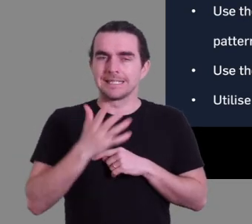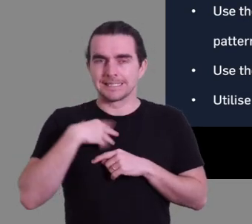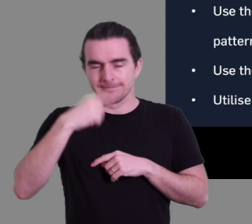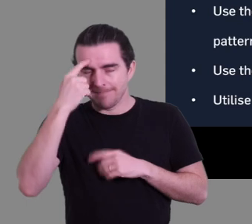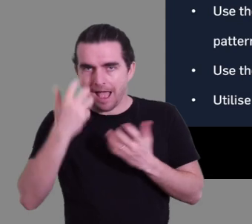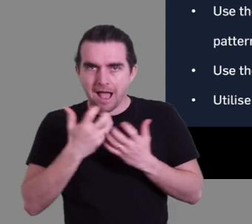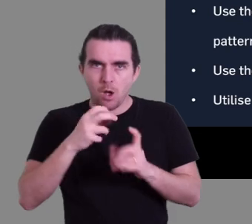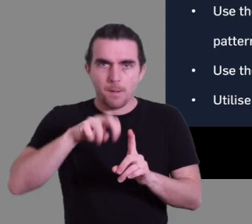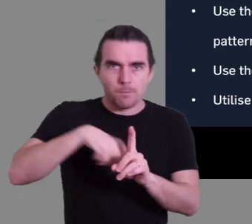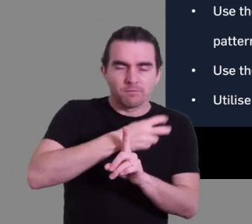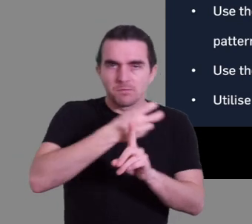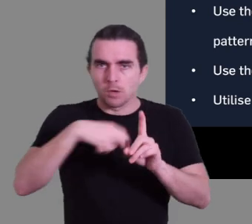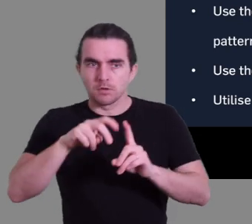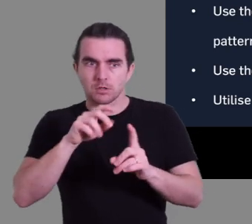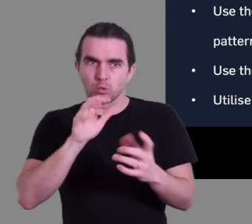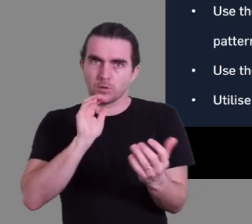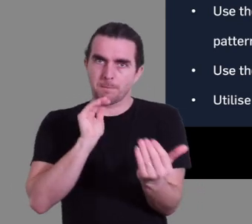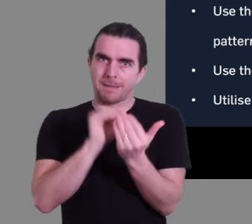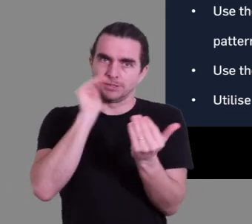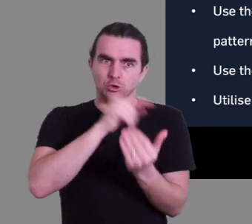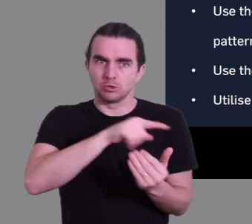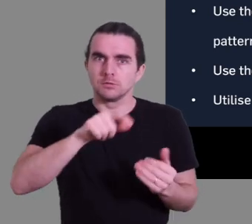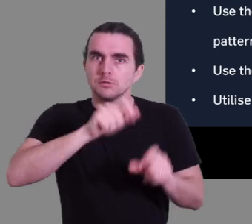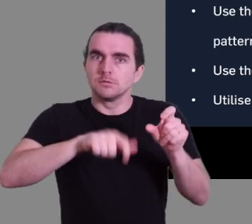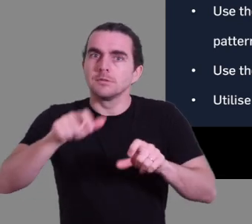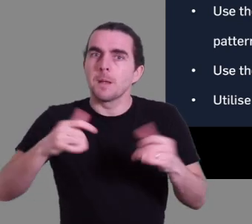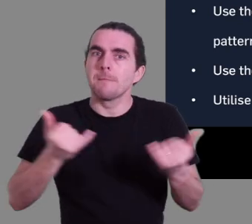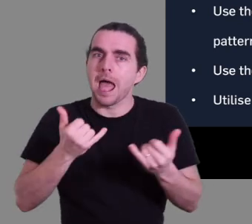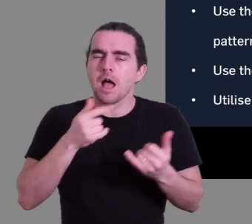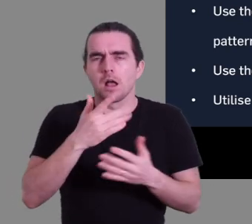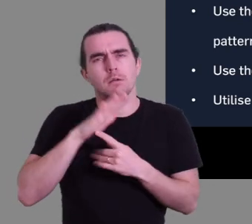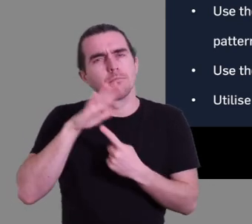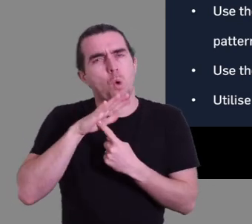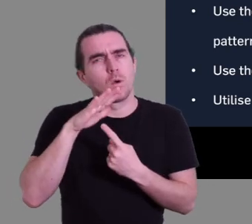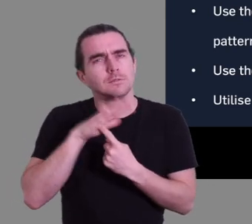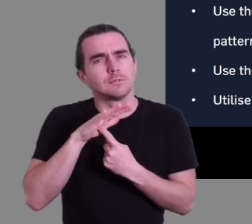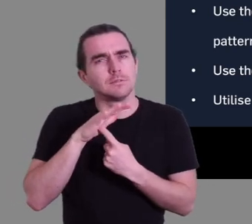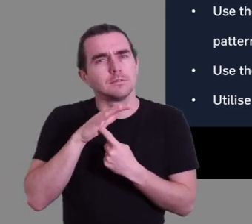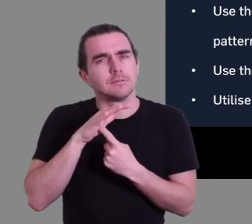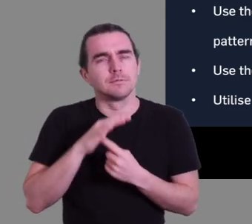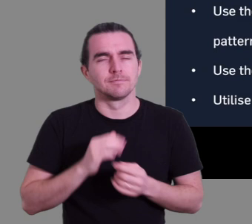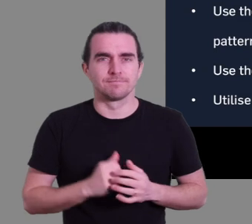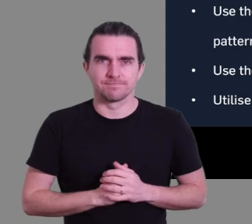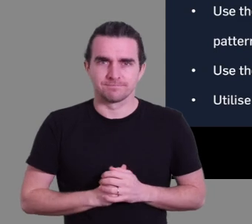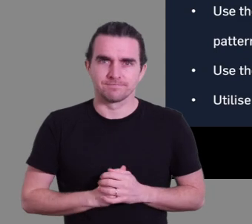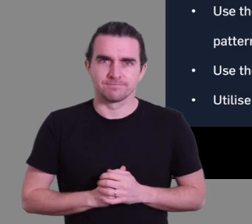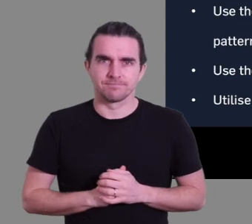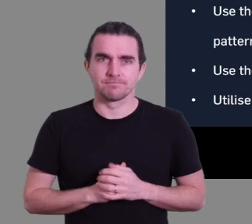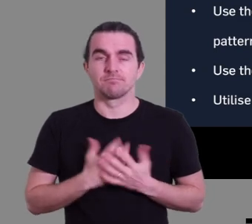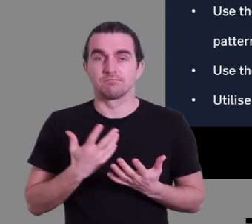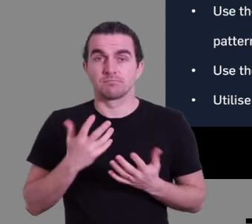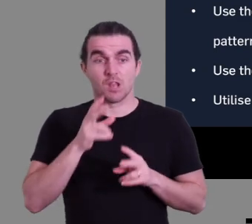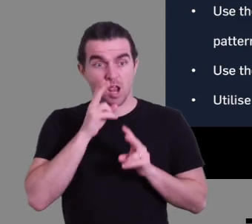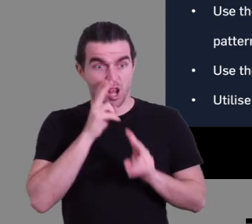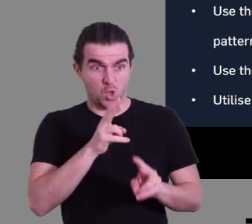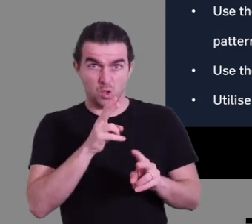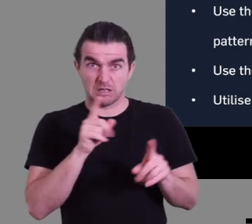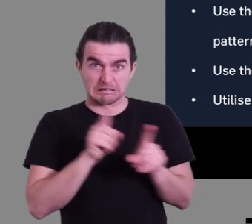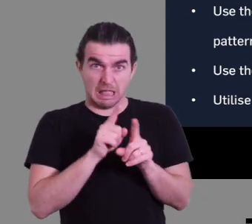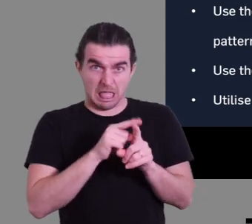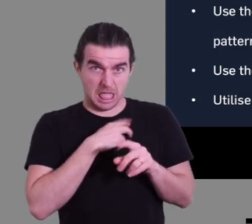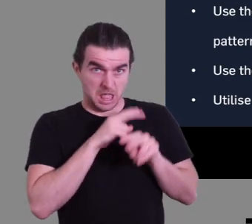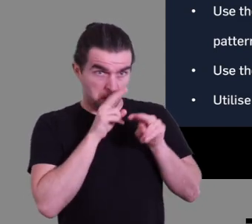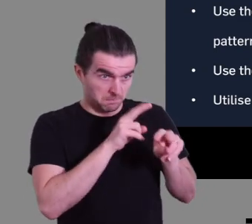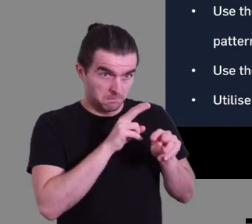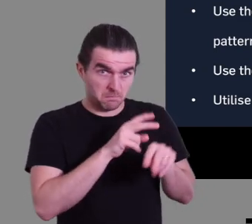doing movement that are very relevant for the players. So that's a vital part of it, to all be looking through the